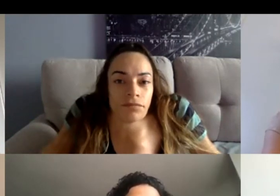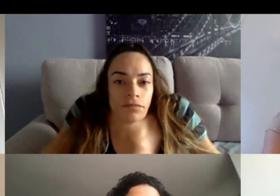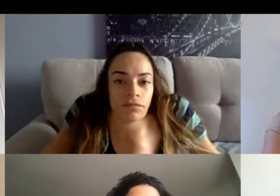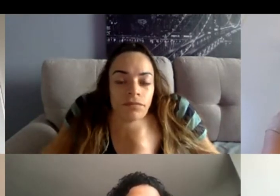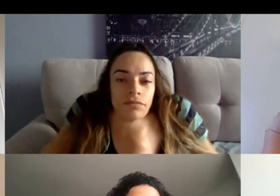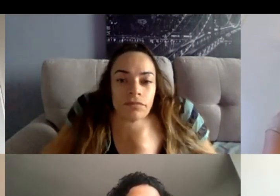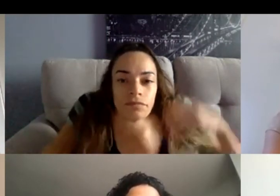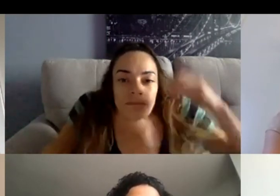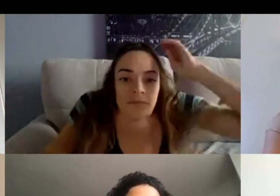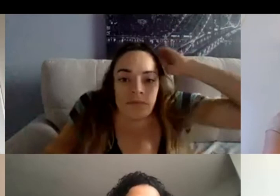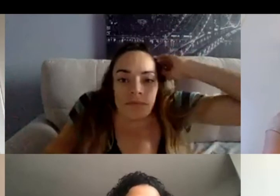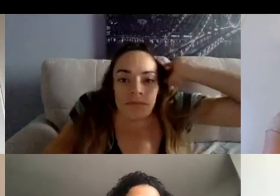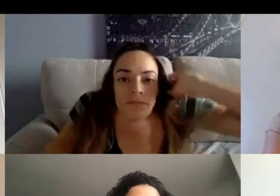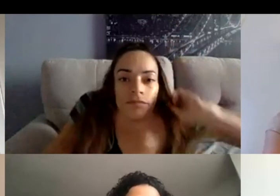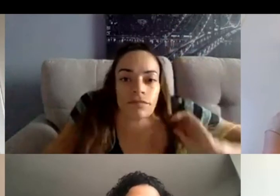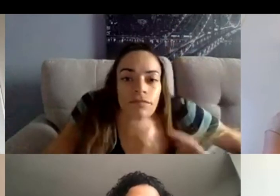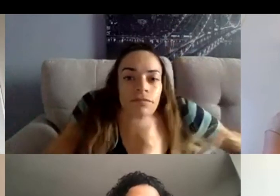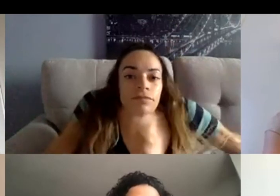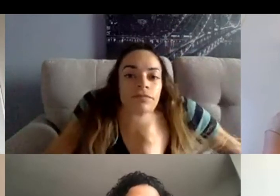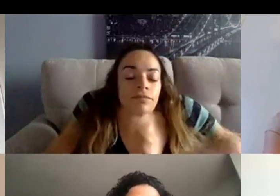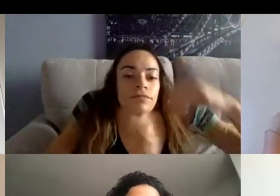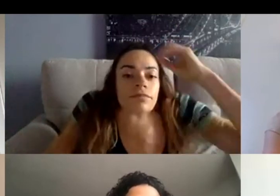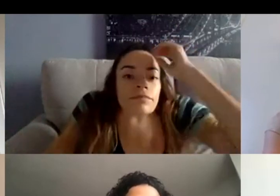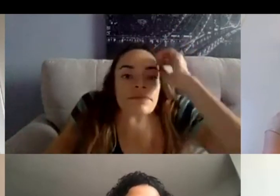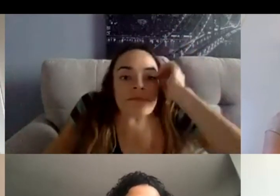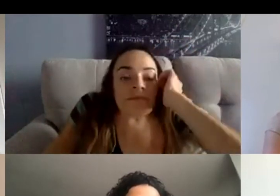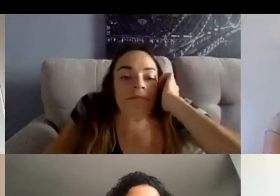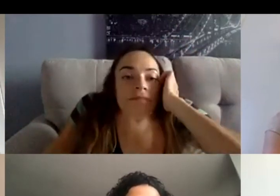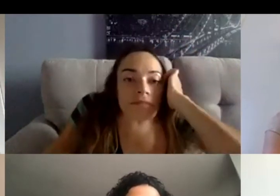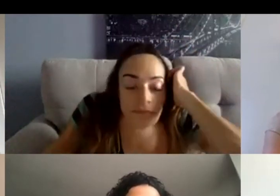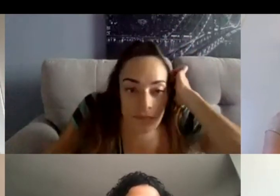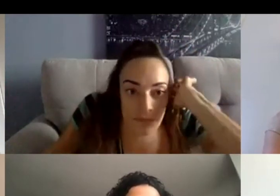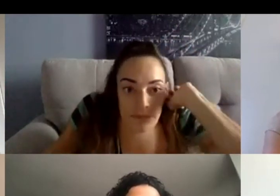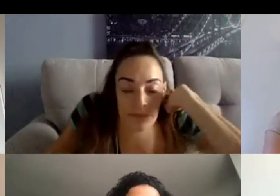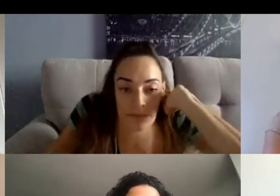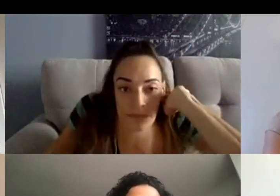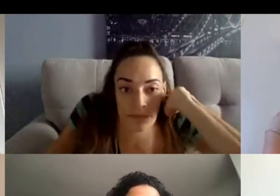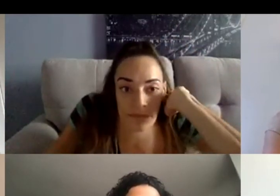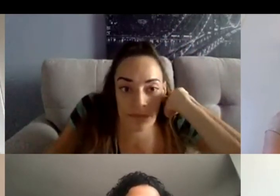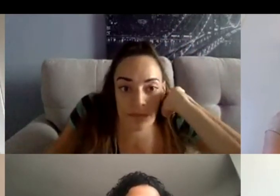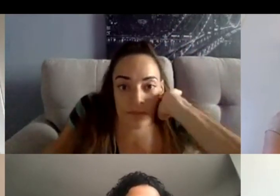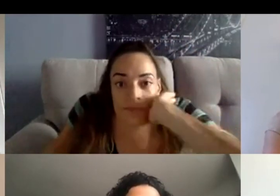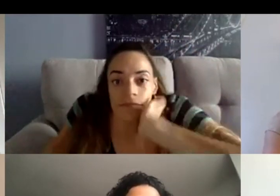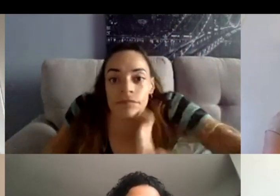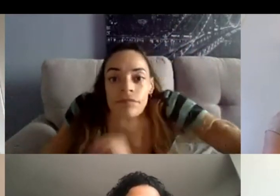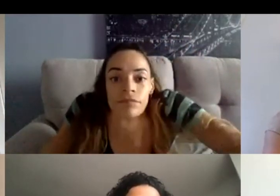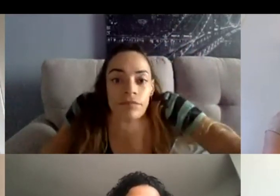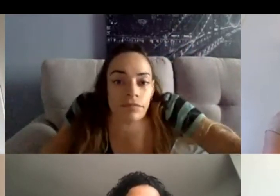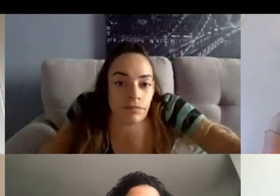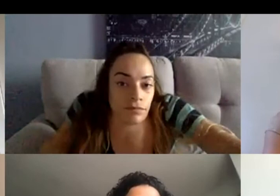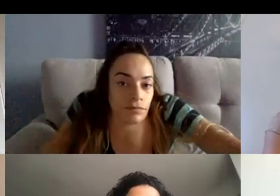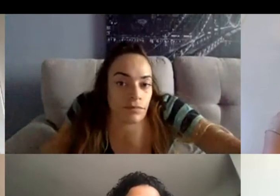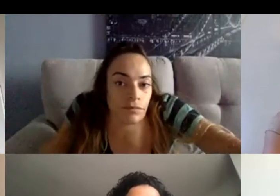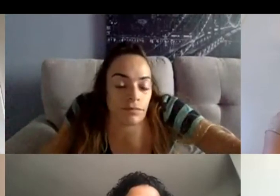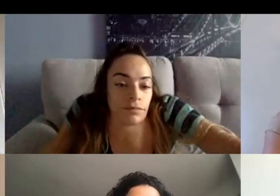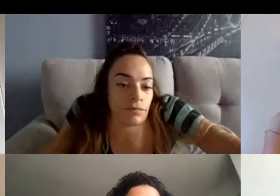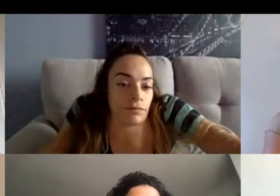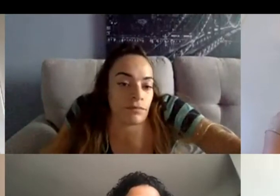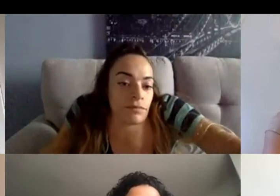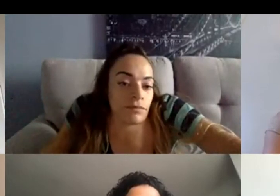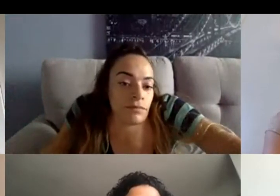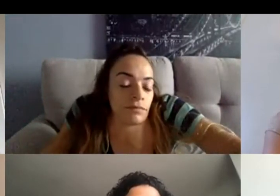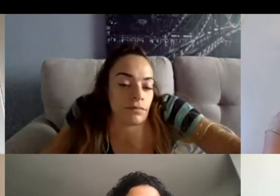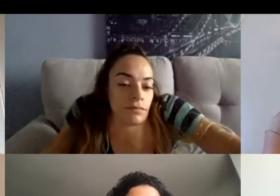the ways that I have been thinking about this, and I wanted your opinions on it too,